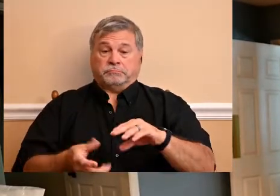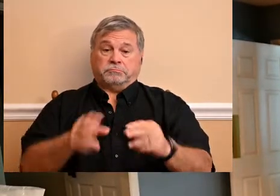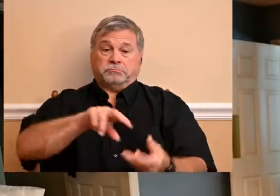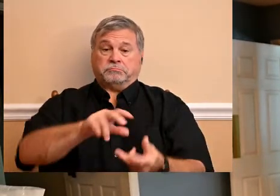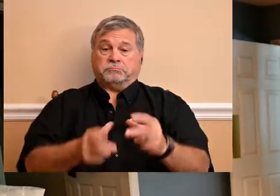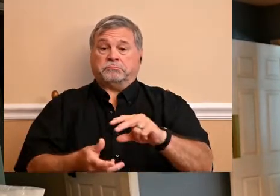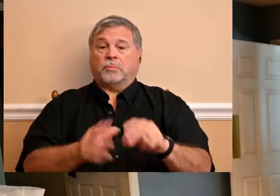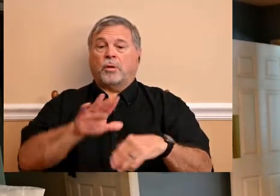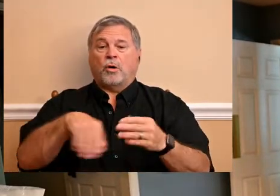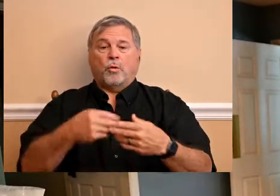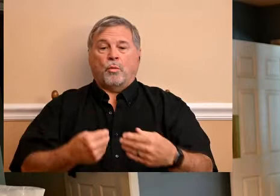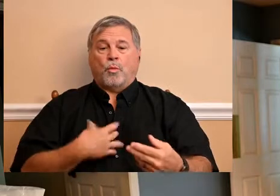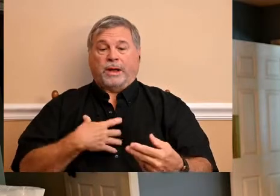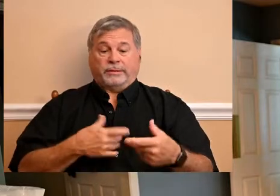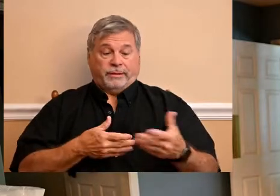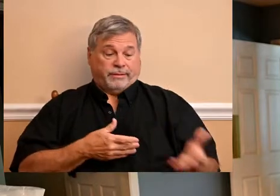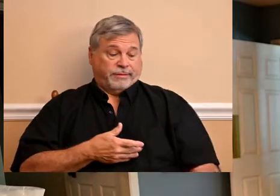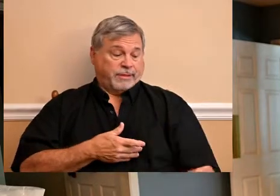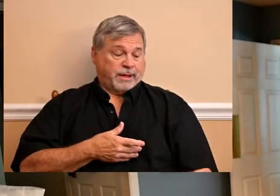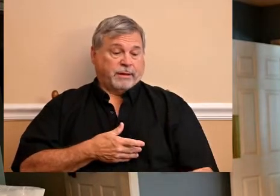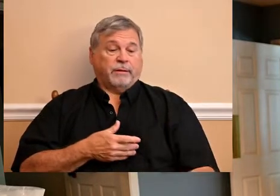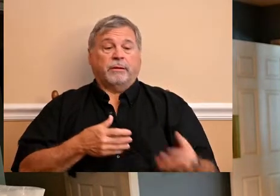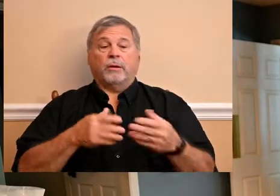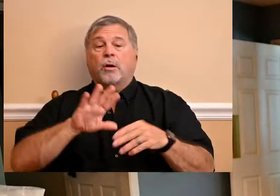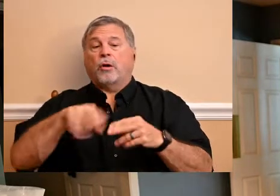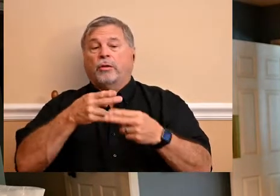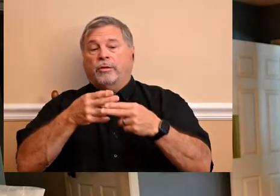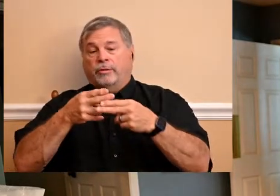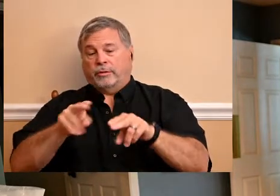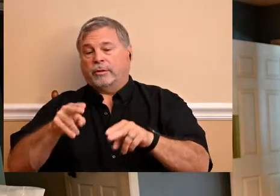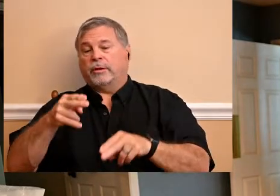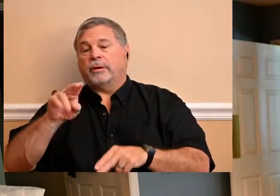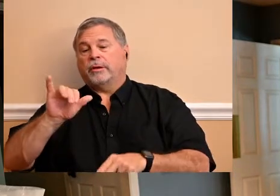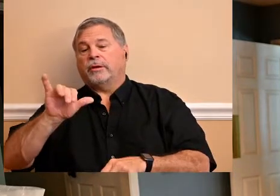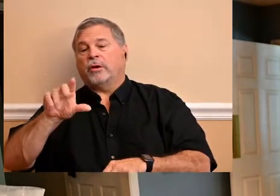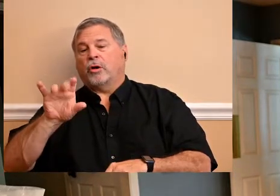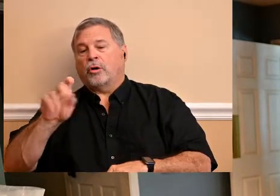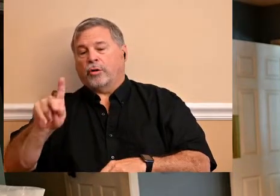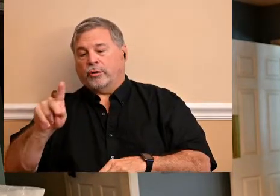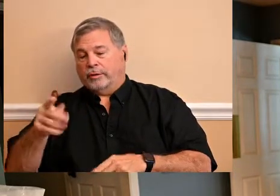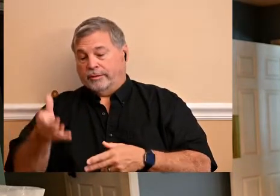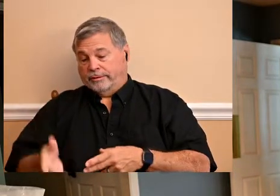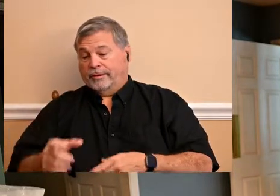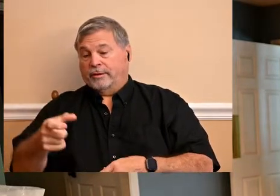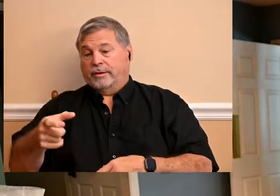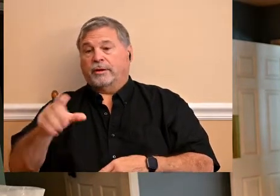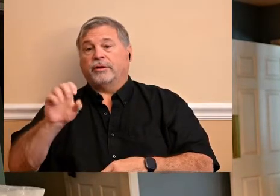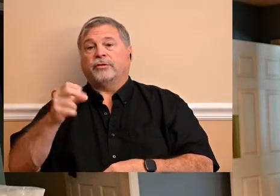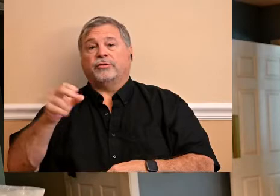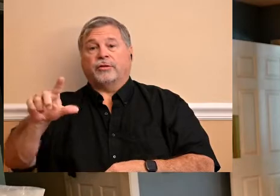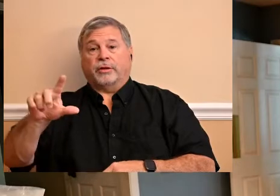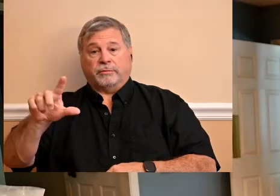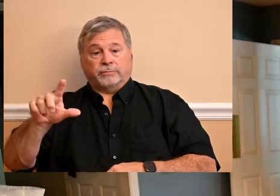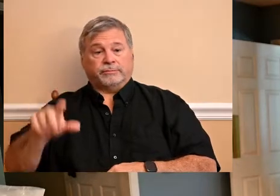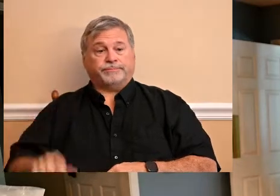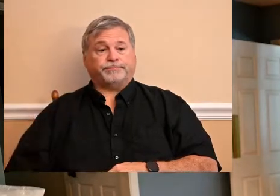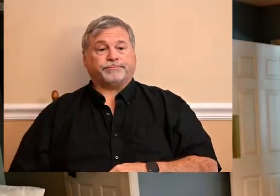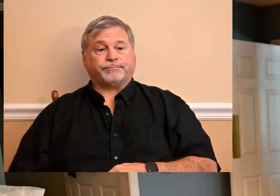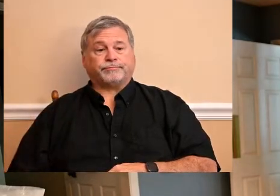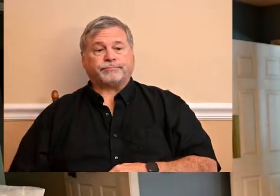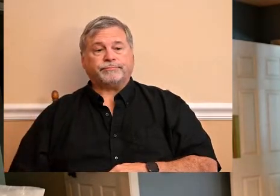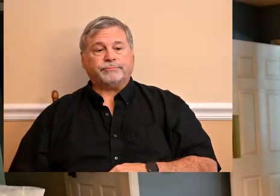Just putting it between the shells, all the whites have gone in there, and the egg yolk is now in the bottom of this